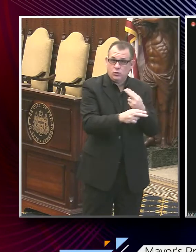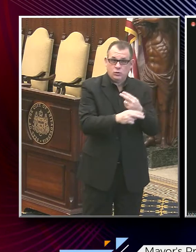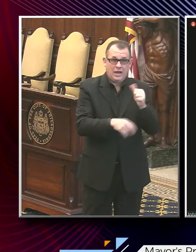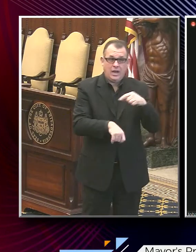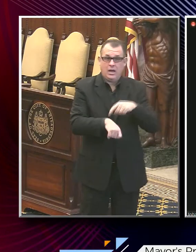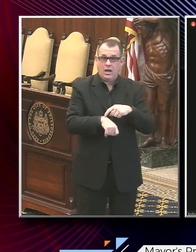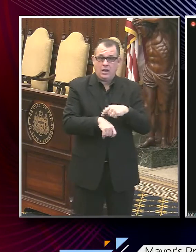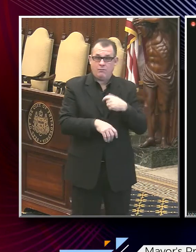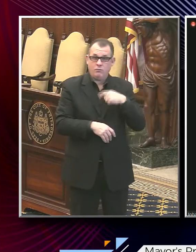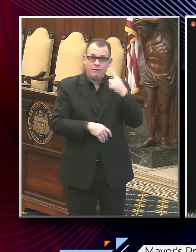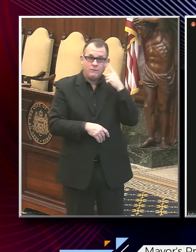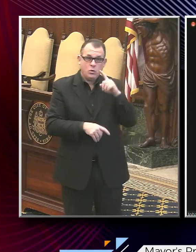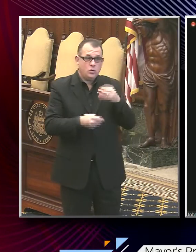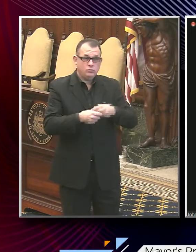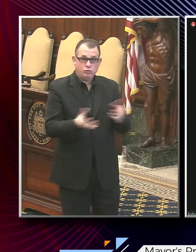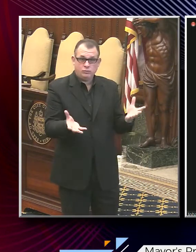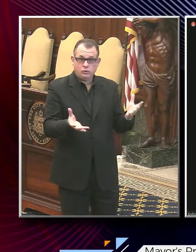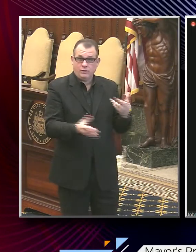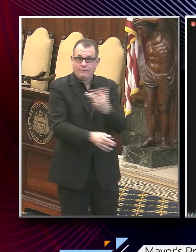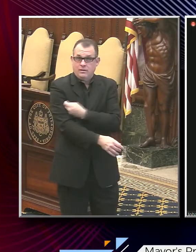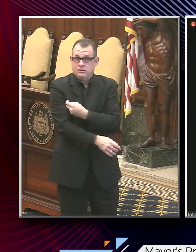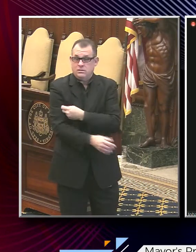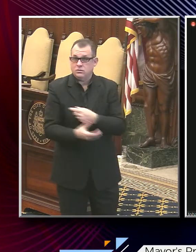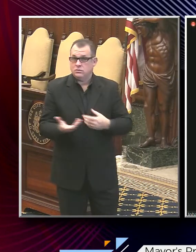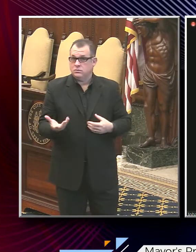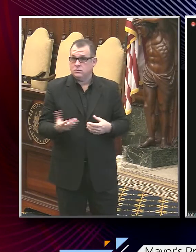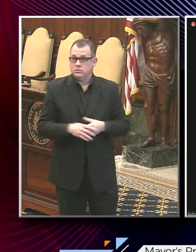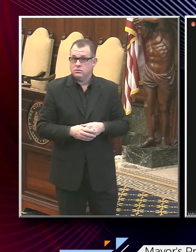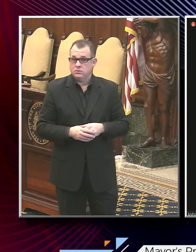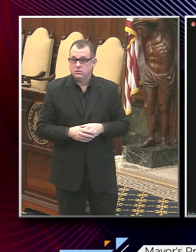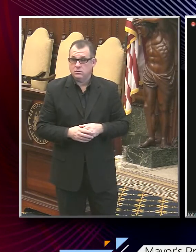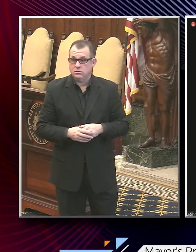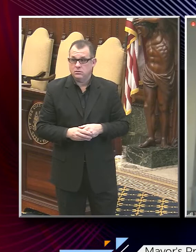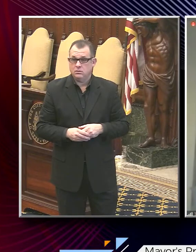any point for distributing the vaccine?